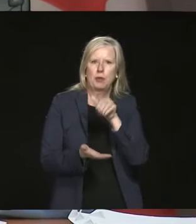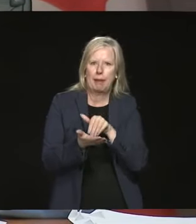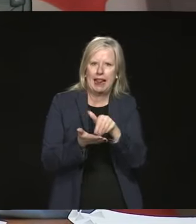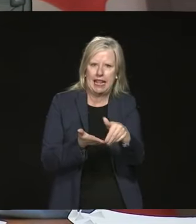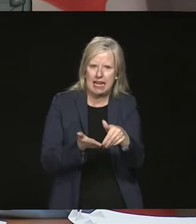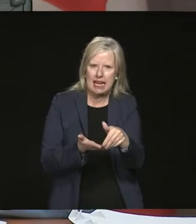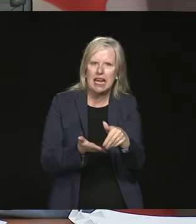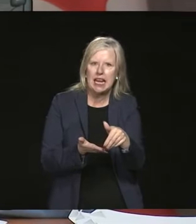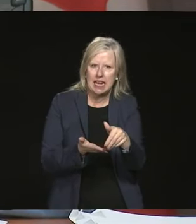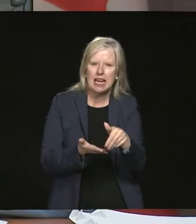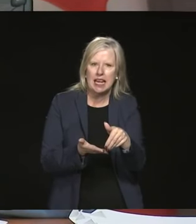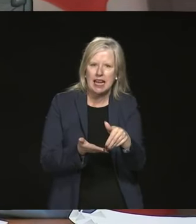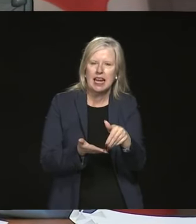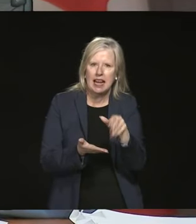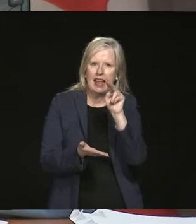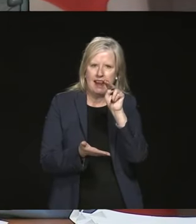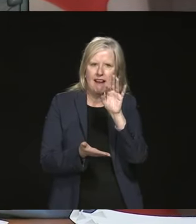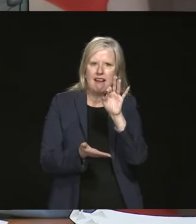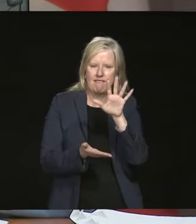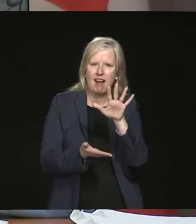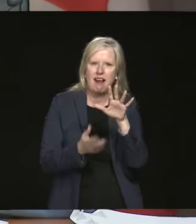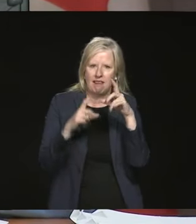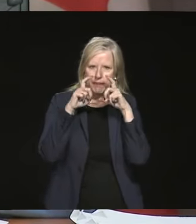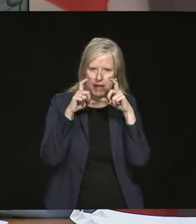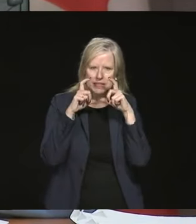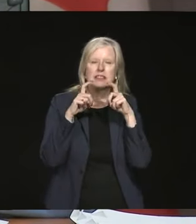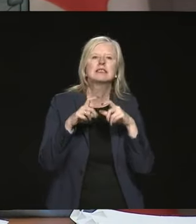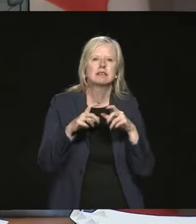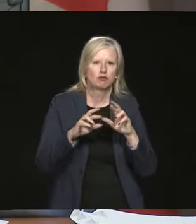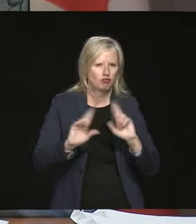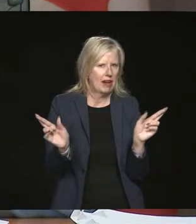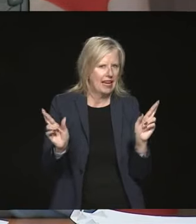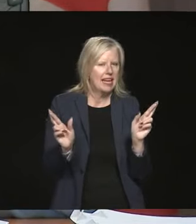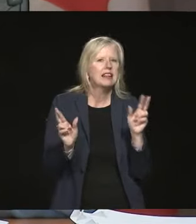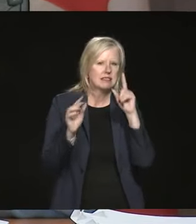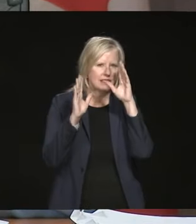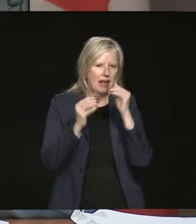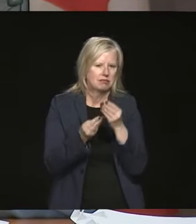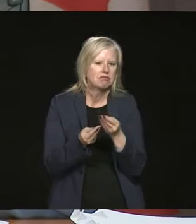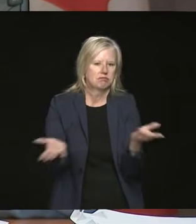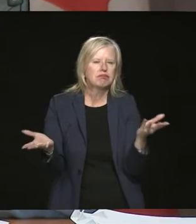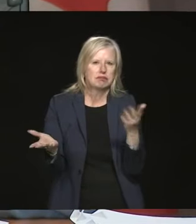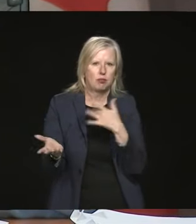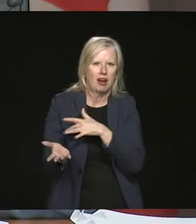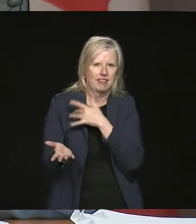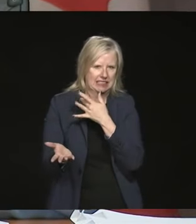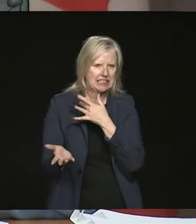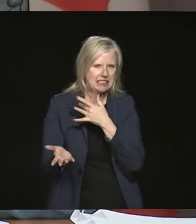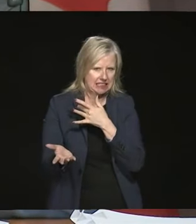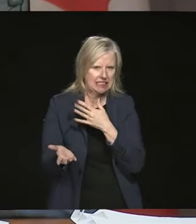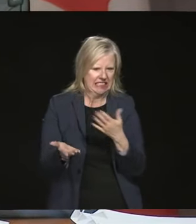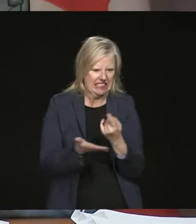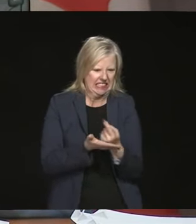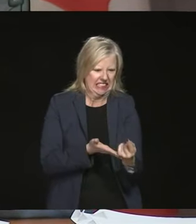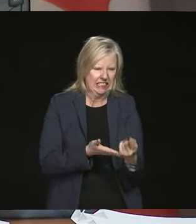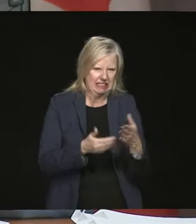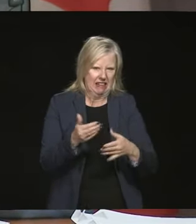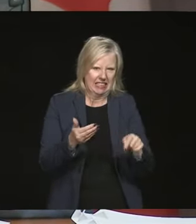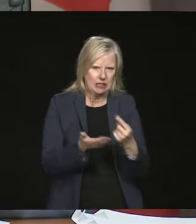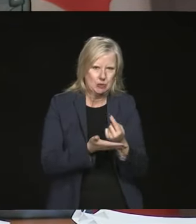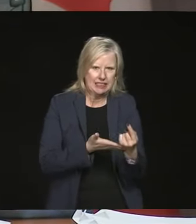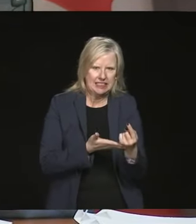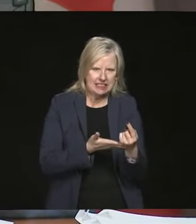N95 masks that are expected to be delivered to the provinces in total by the end of the week. So that's the